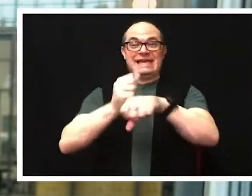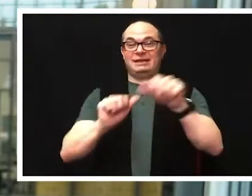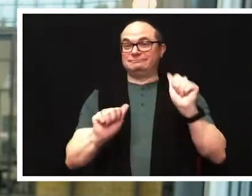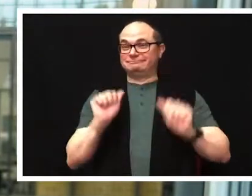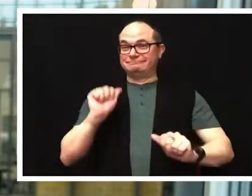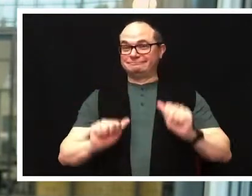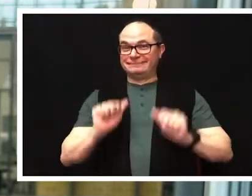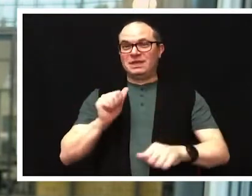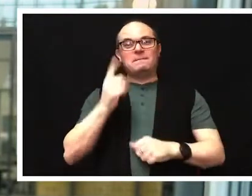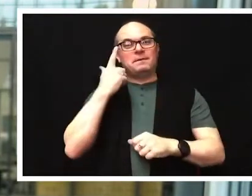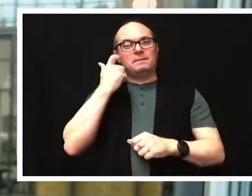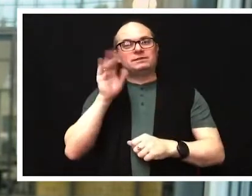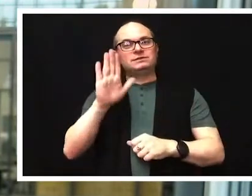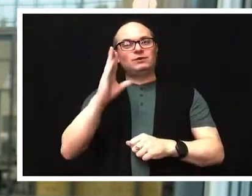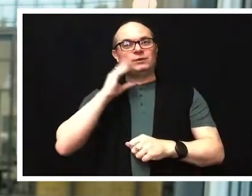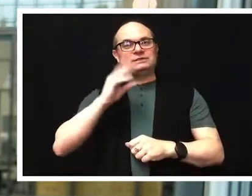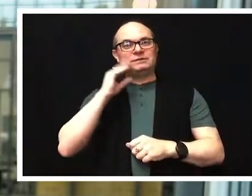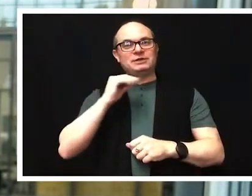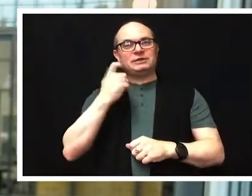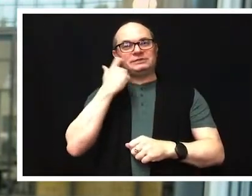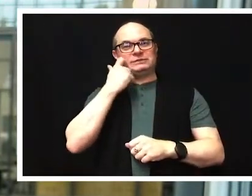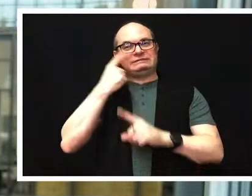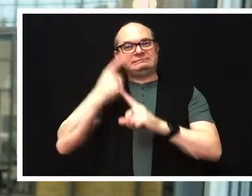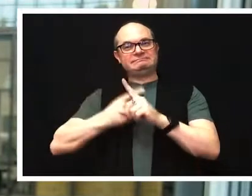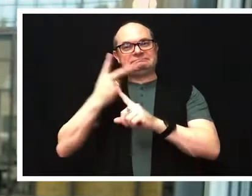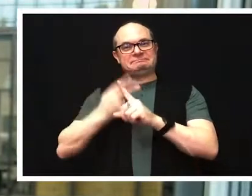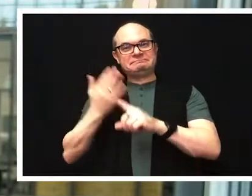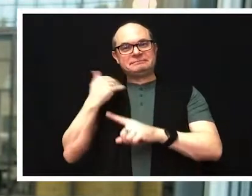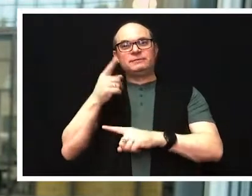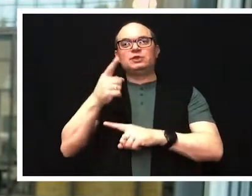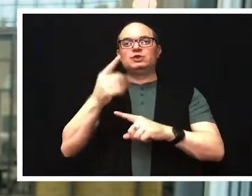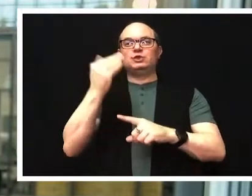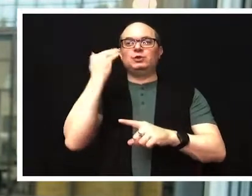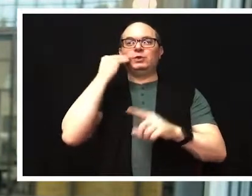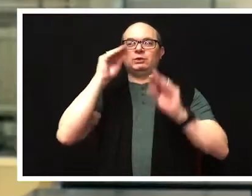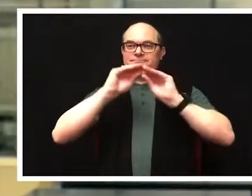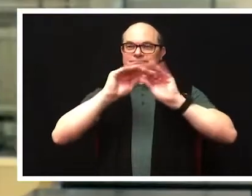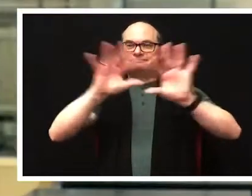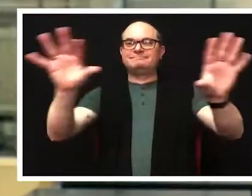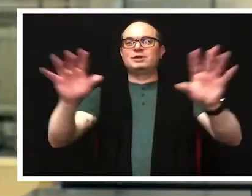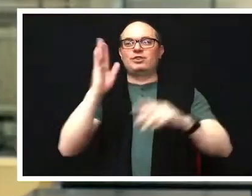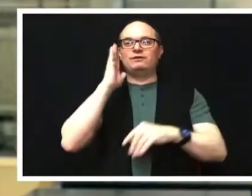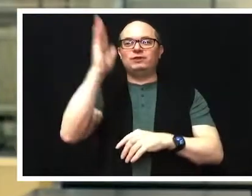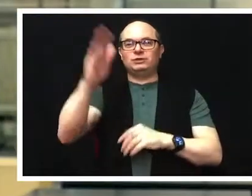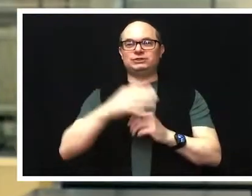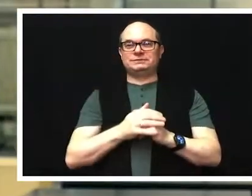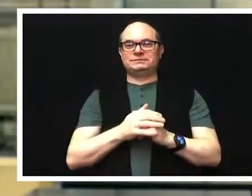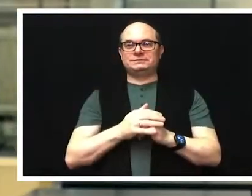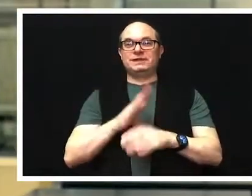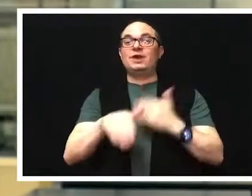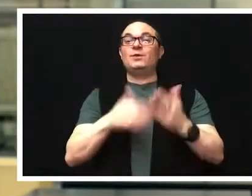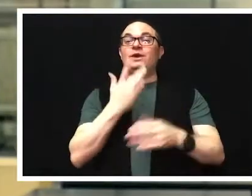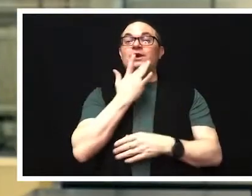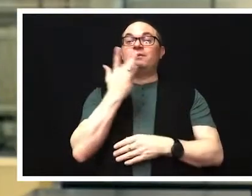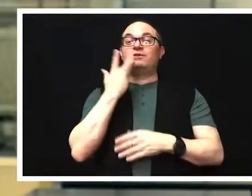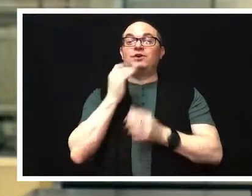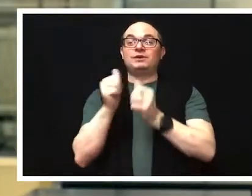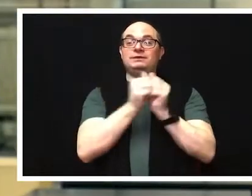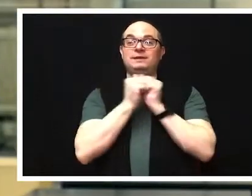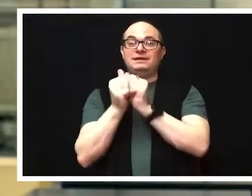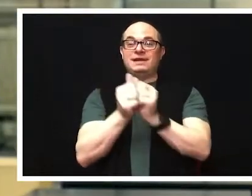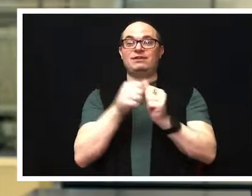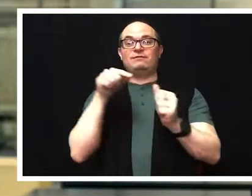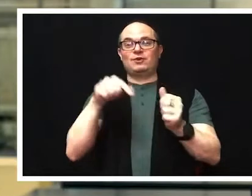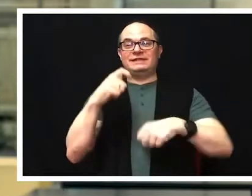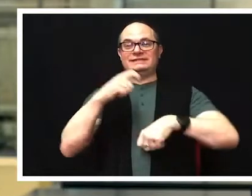your experiences these last few months, you will shed a bright light on the future. While we would all prefer to be together for this